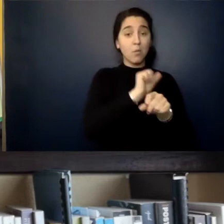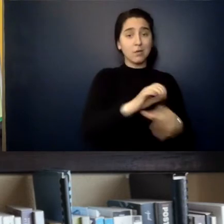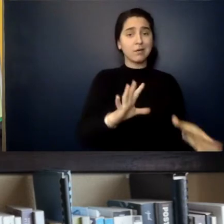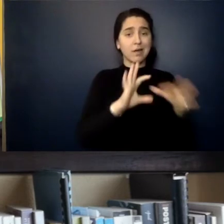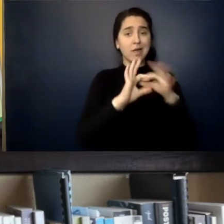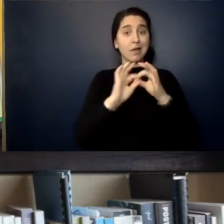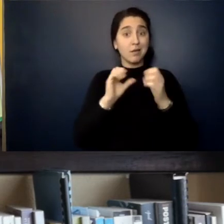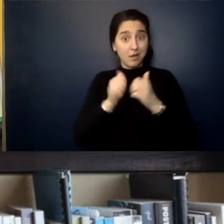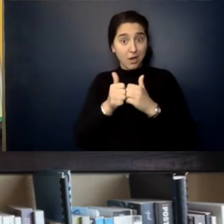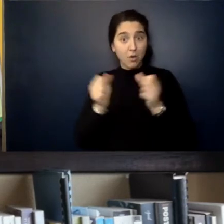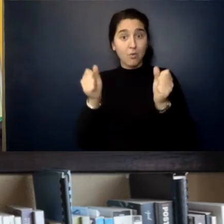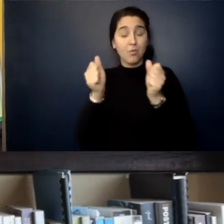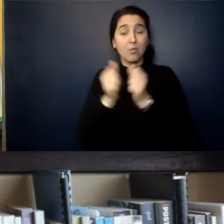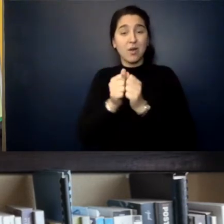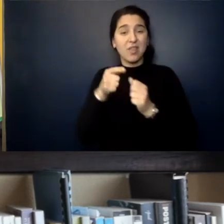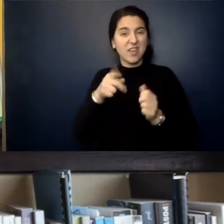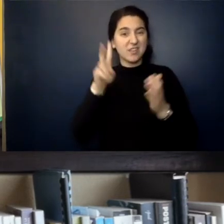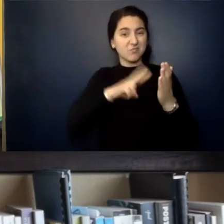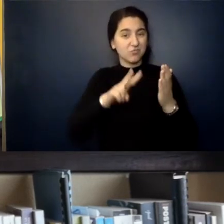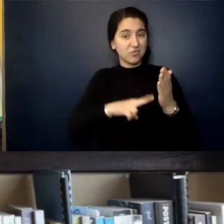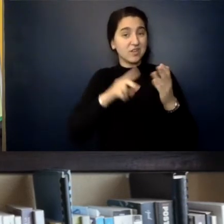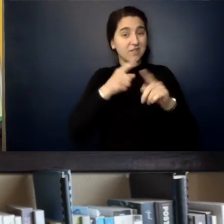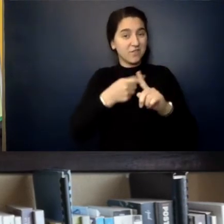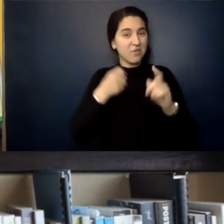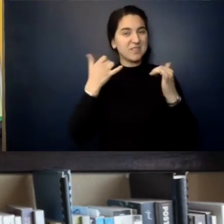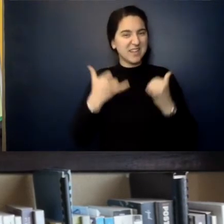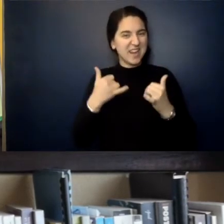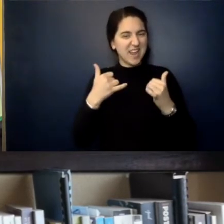Pastor Jamie. And thank you